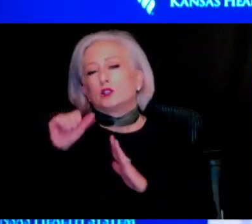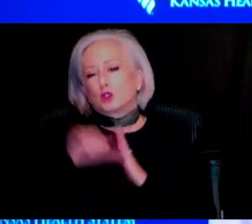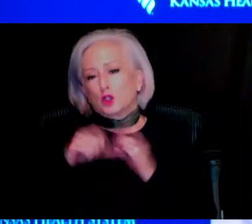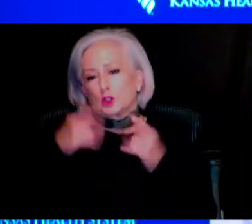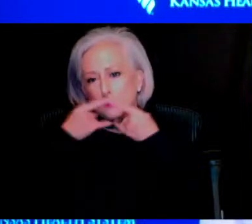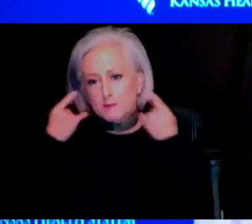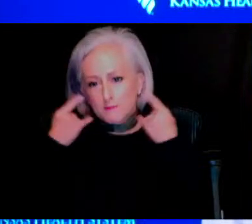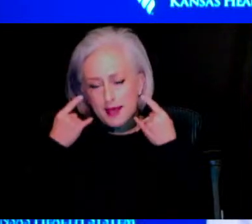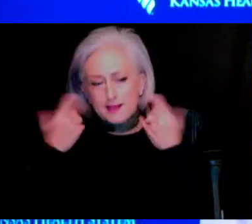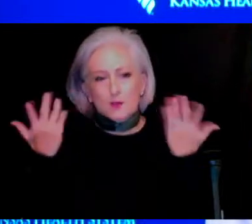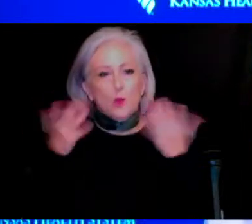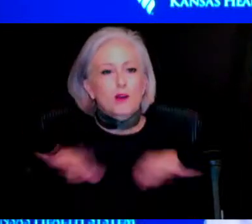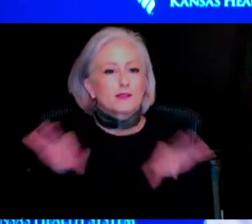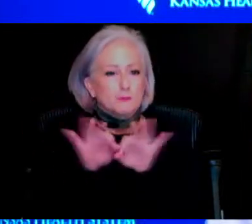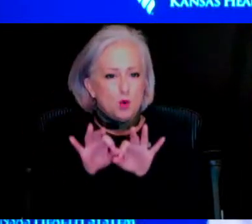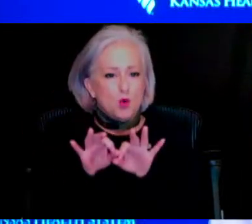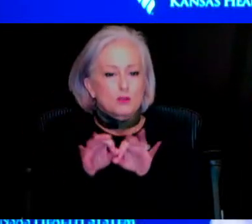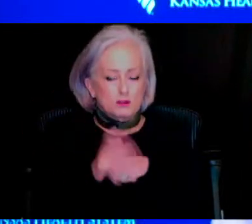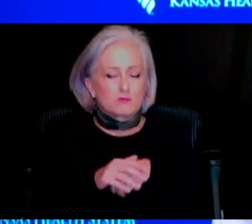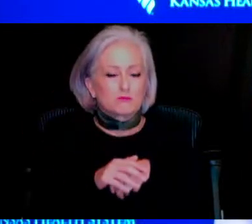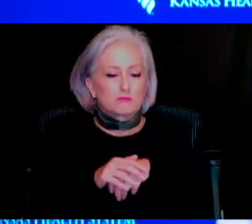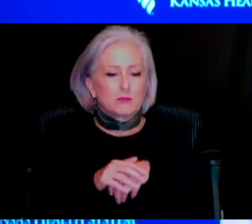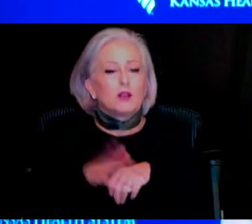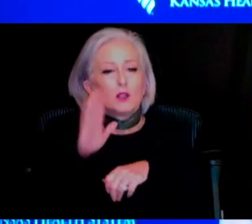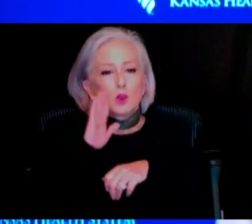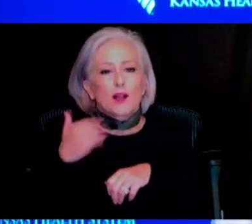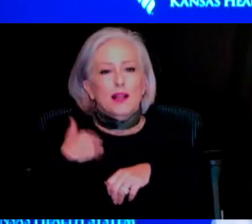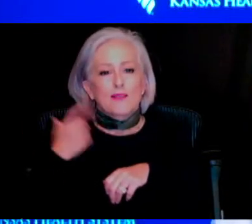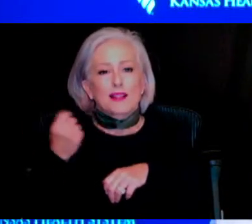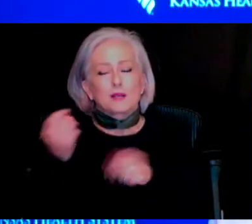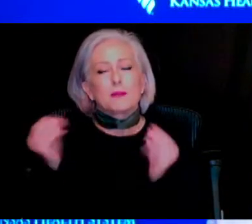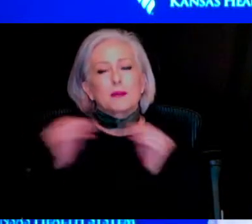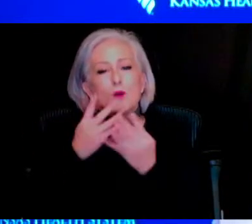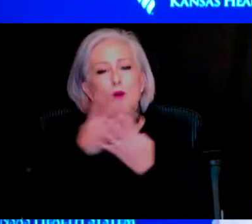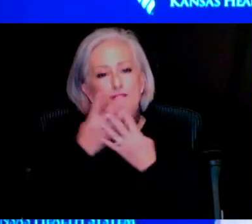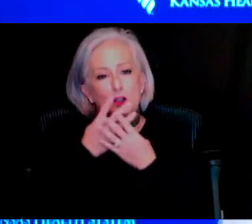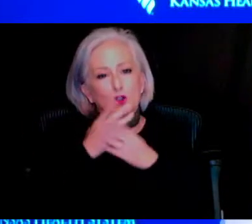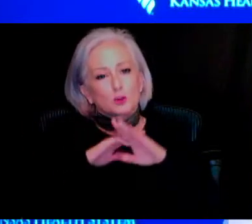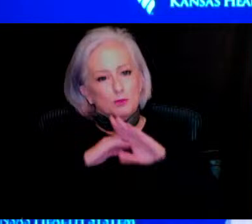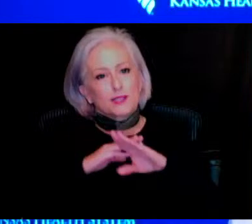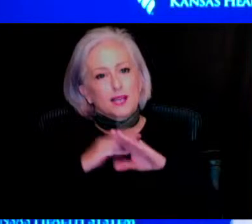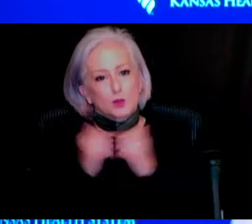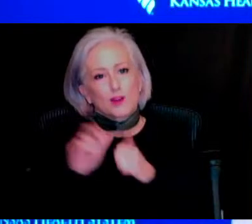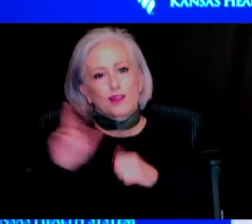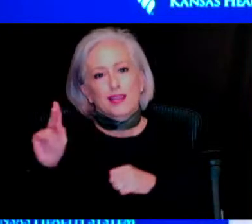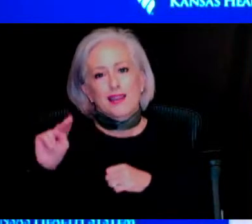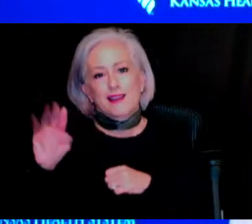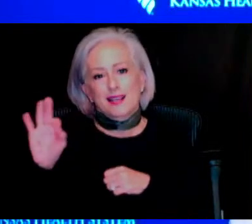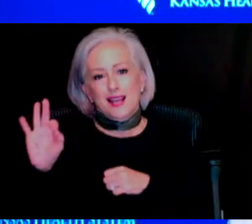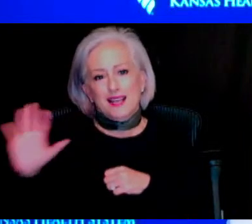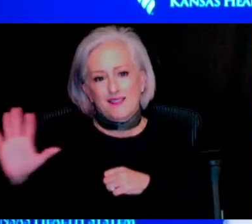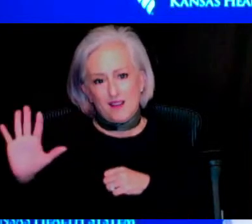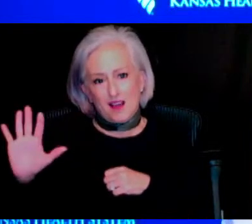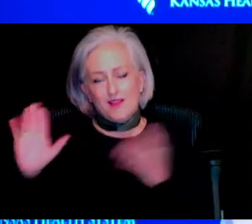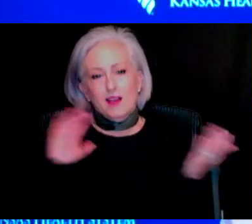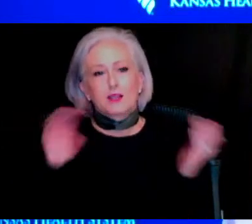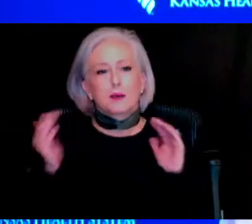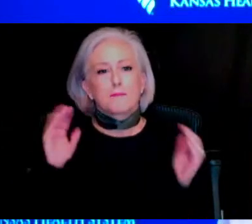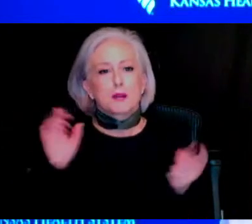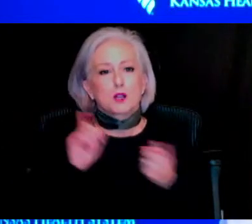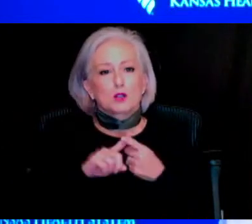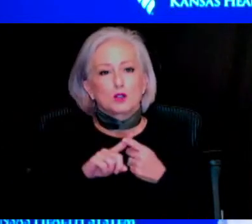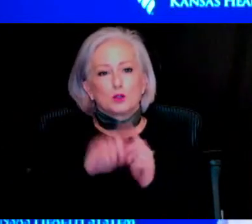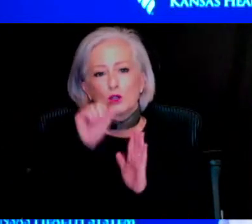important, but certainly you will get a little bit more filter and protection with that KN95 as opposed to a surgical